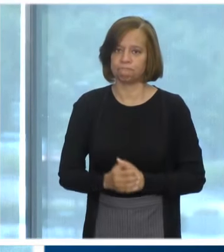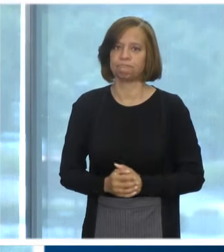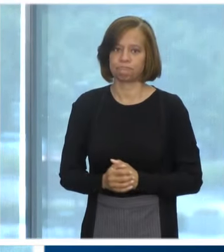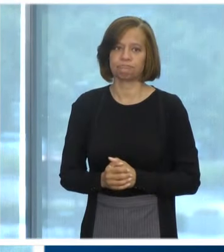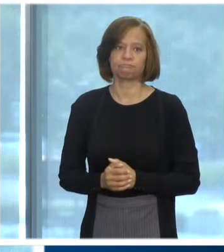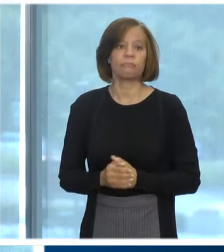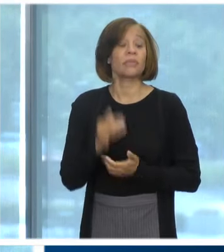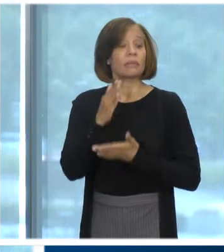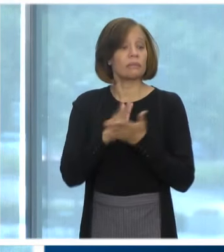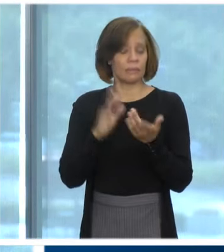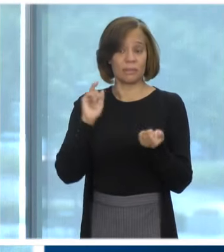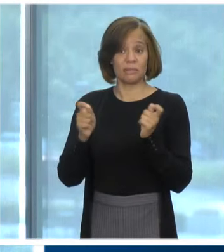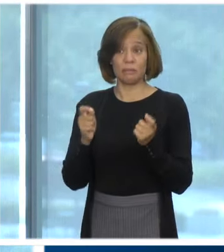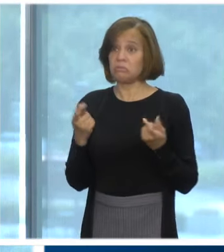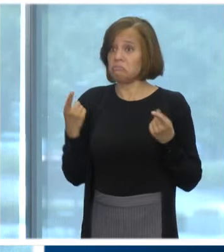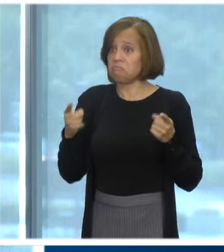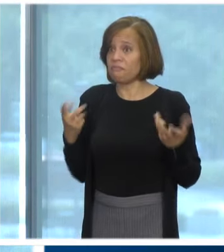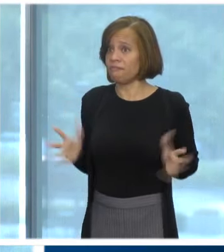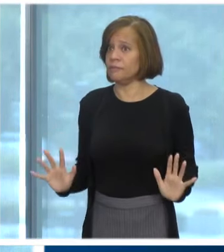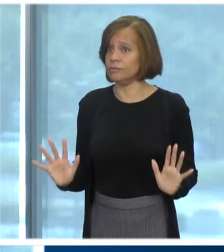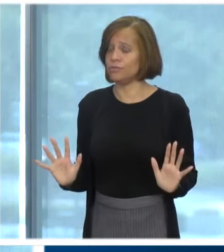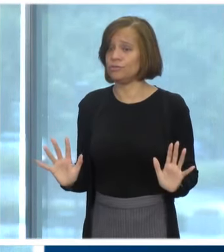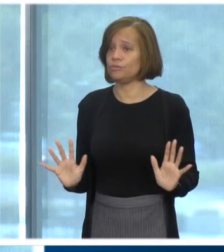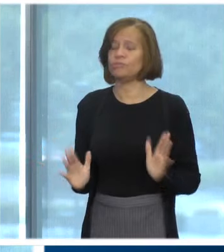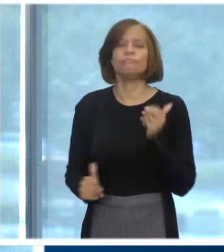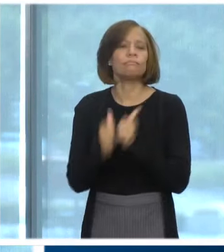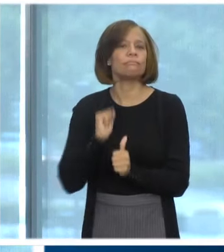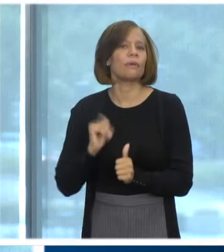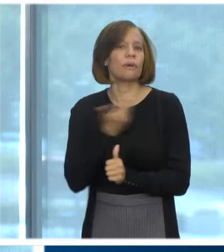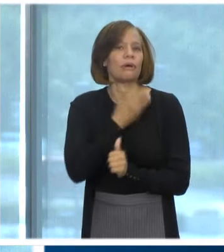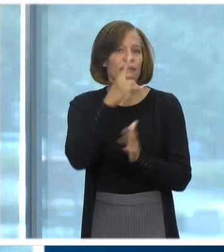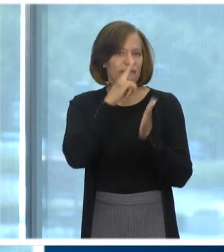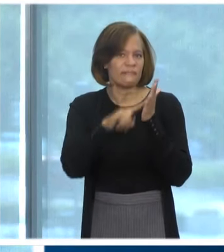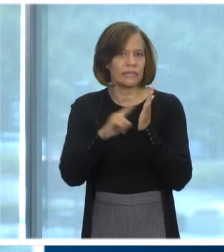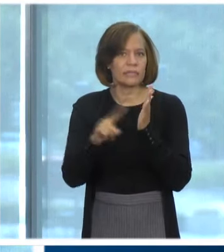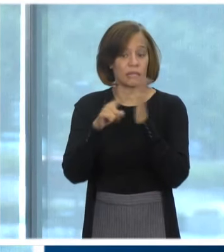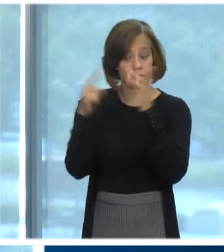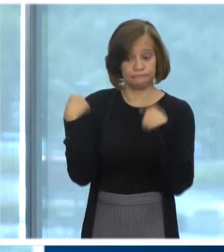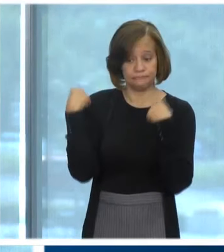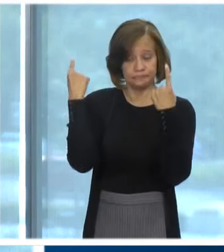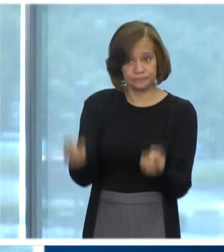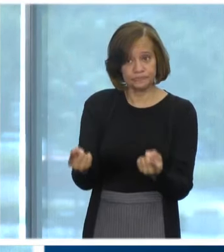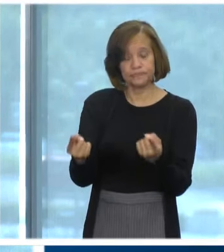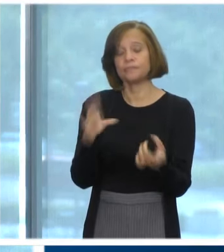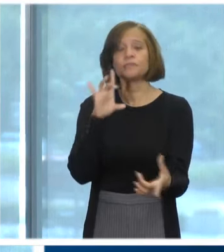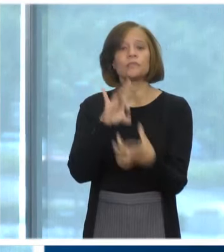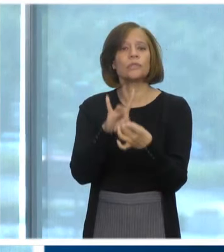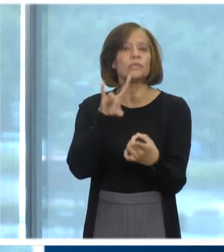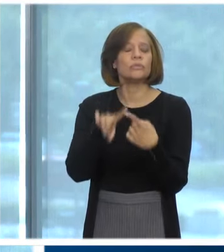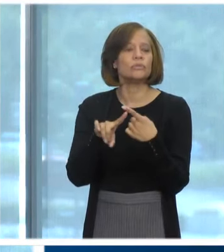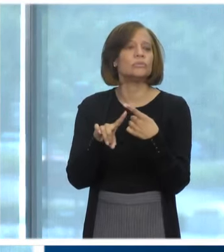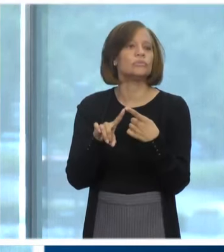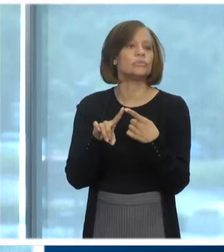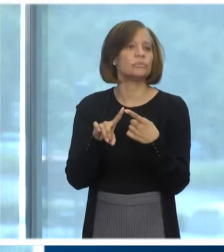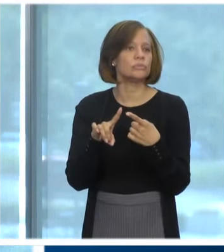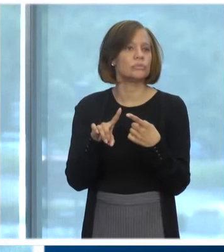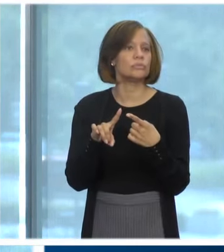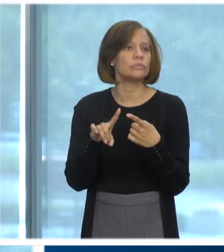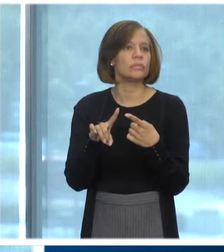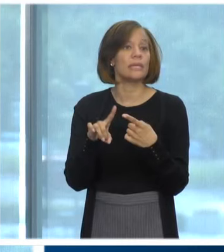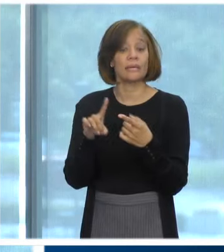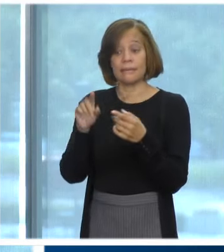of that change has already occurred. So keep in mind that most of our investigations to date relate to the last weekend